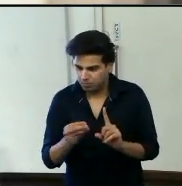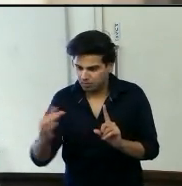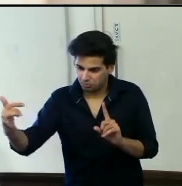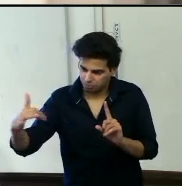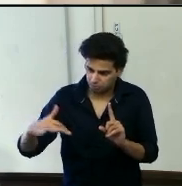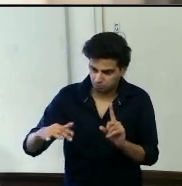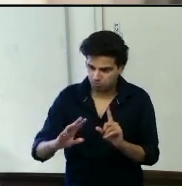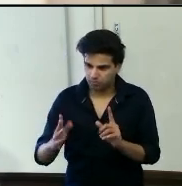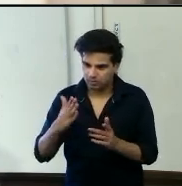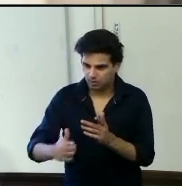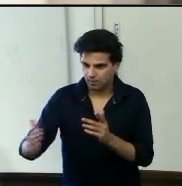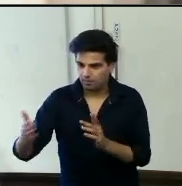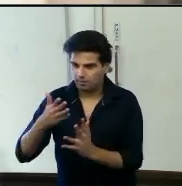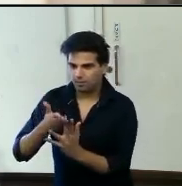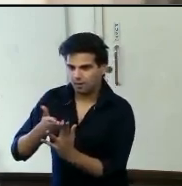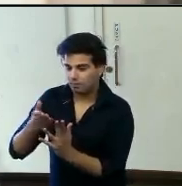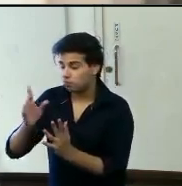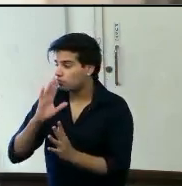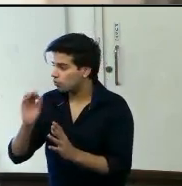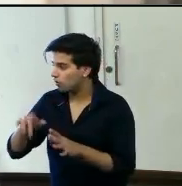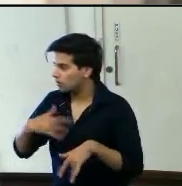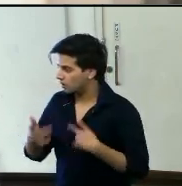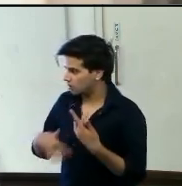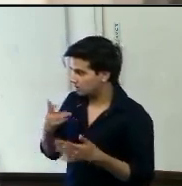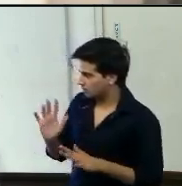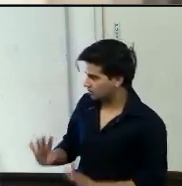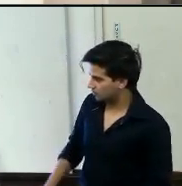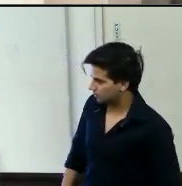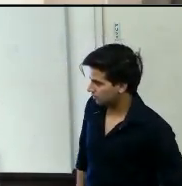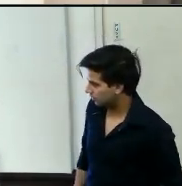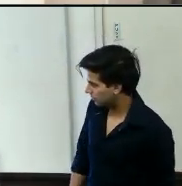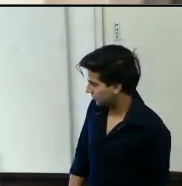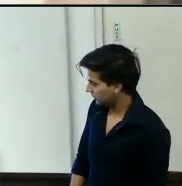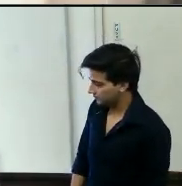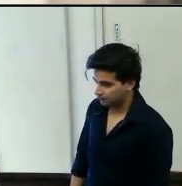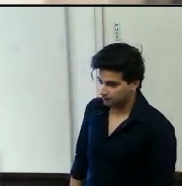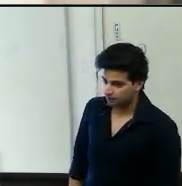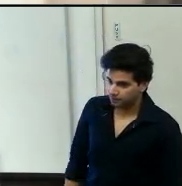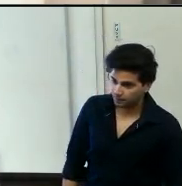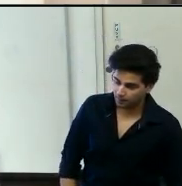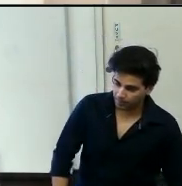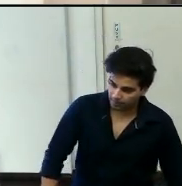and decision making. It was very interesting to see the shadows actually. Yeah.